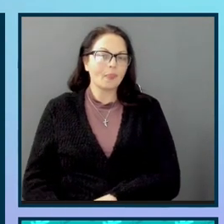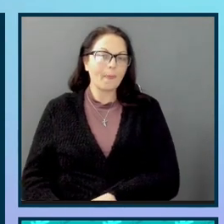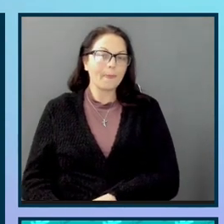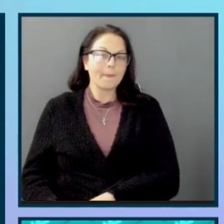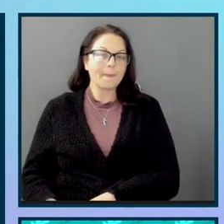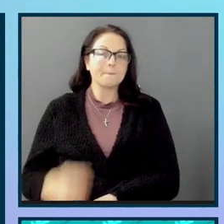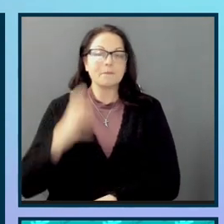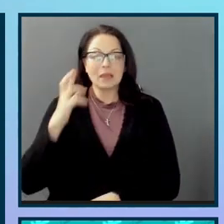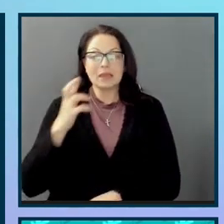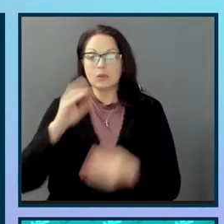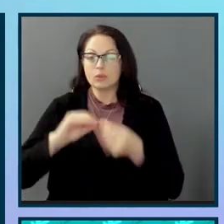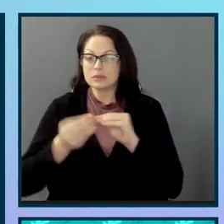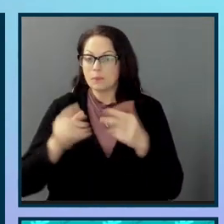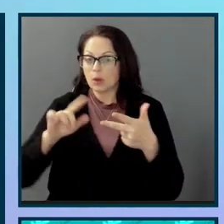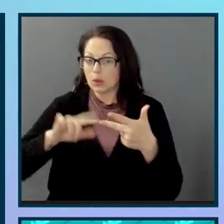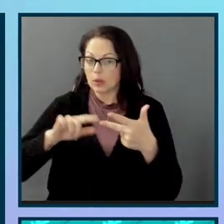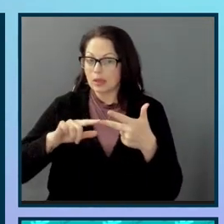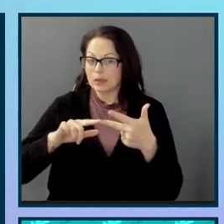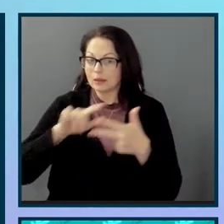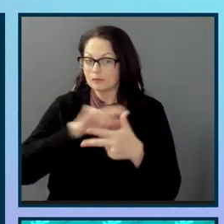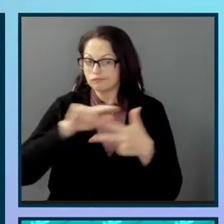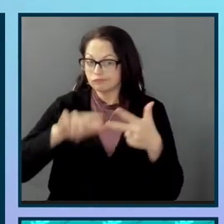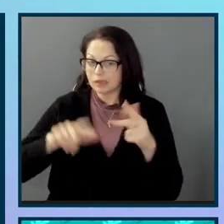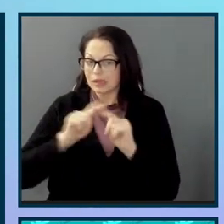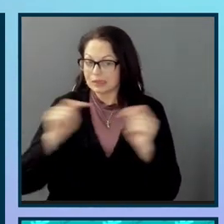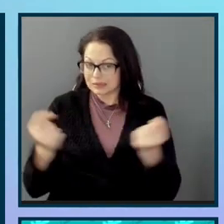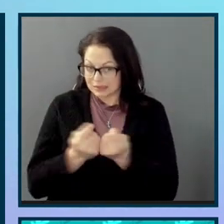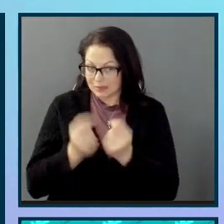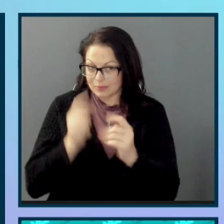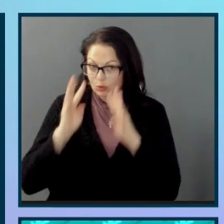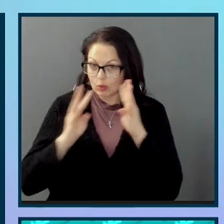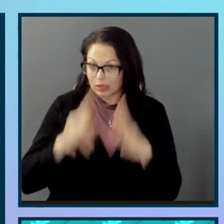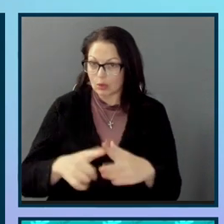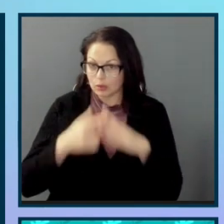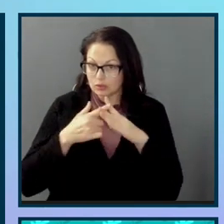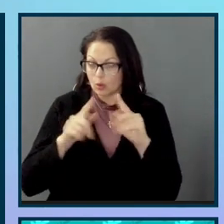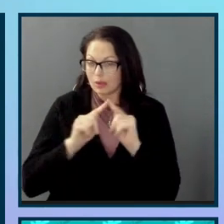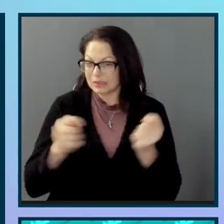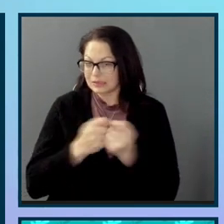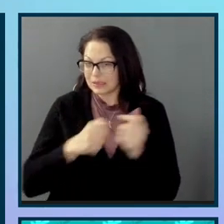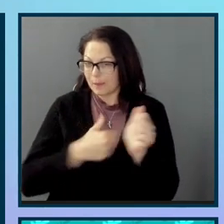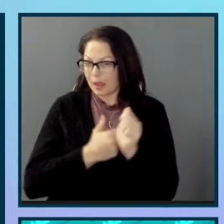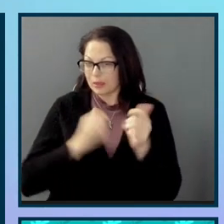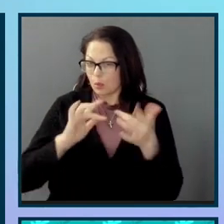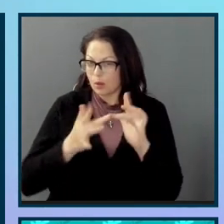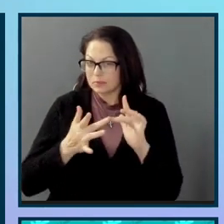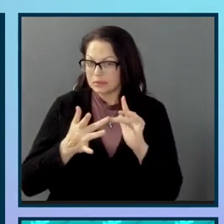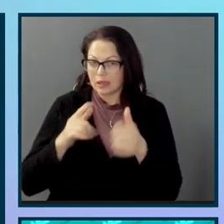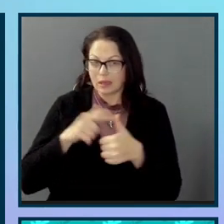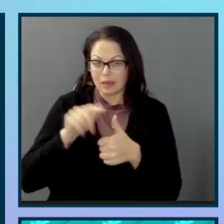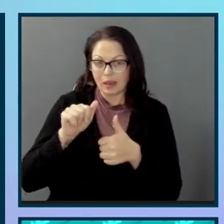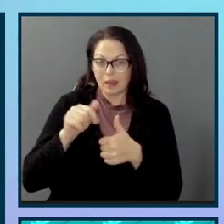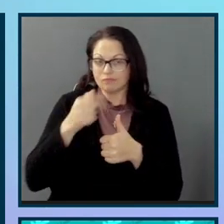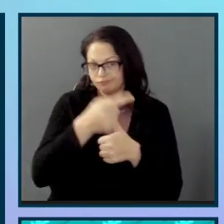three, let's look at the ragtag team that created the original. The team behind the website is Andrew Stackler, Jim